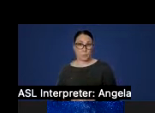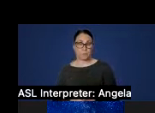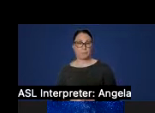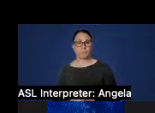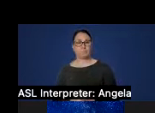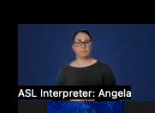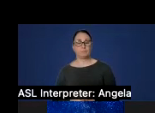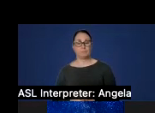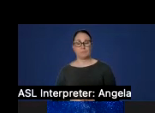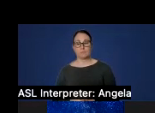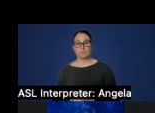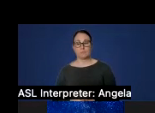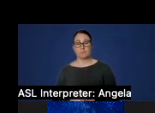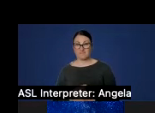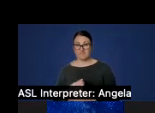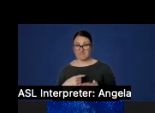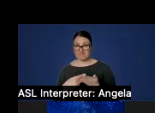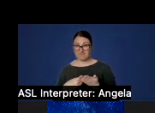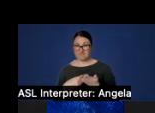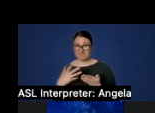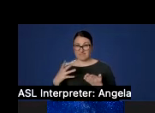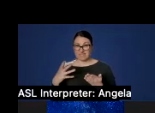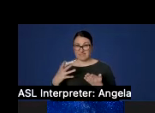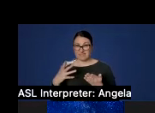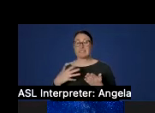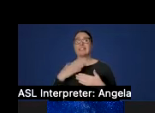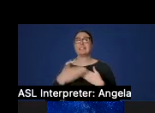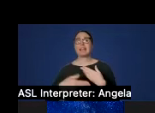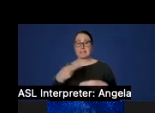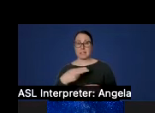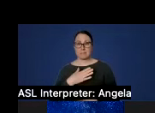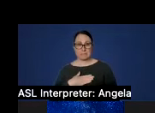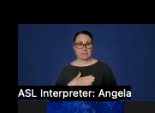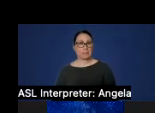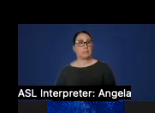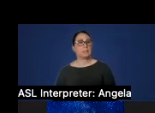okay, so did I go over that? Yep, next slide, please.